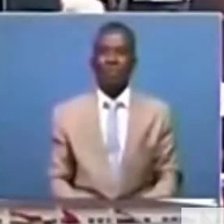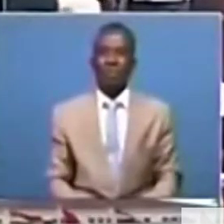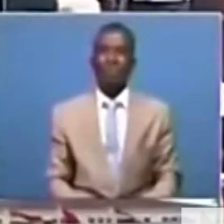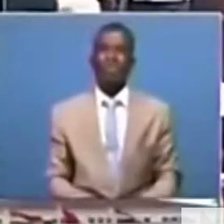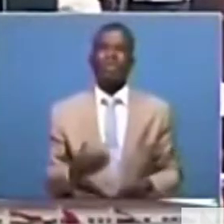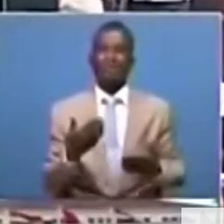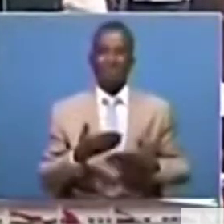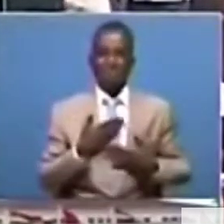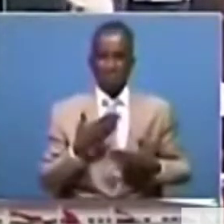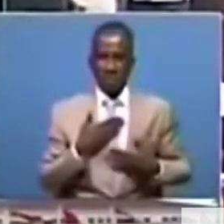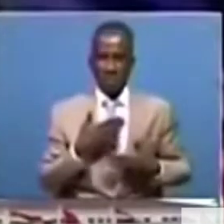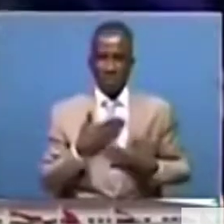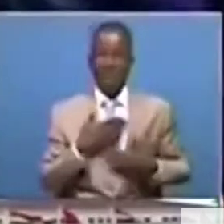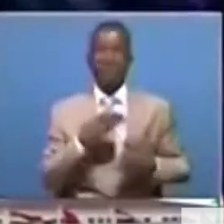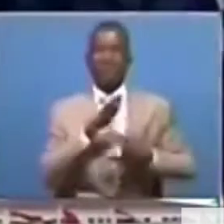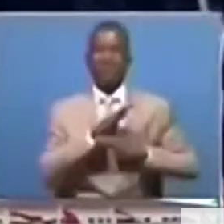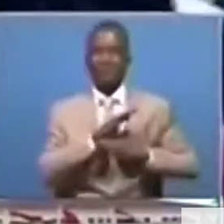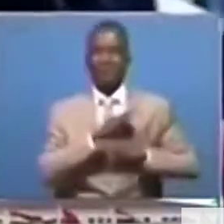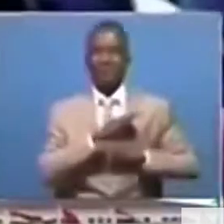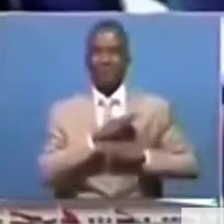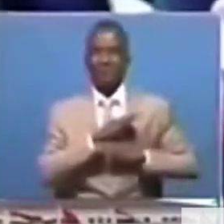Lords, we are most grateful.